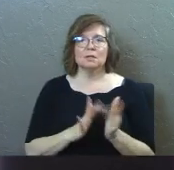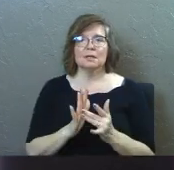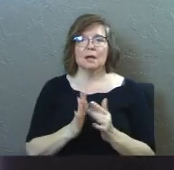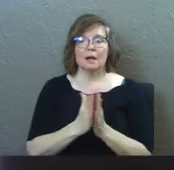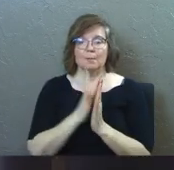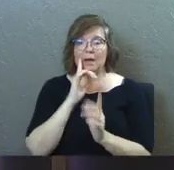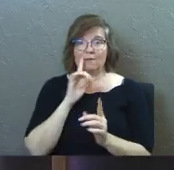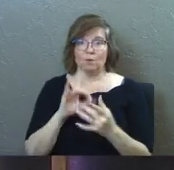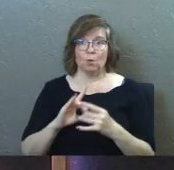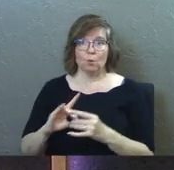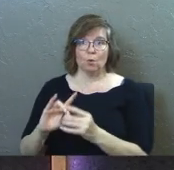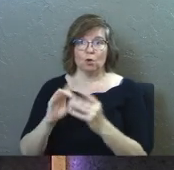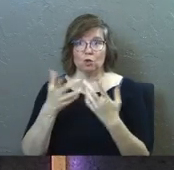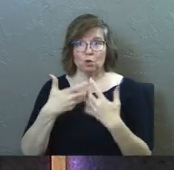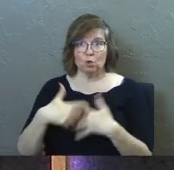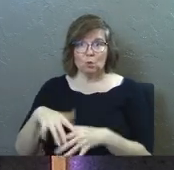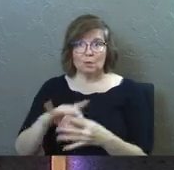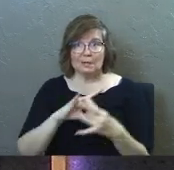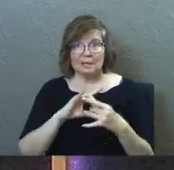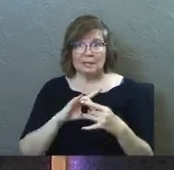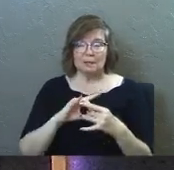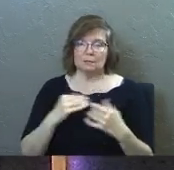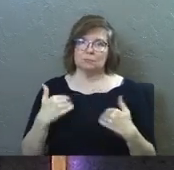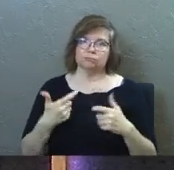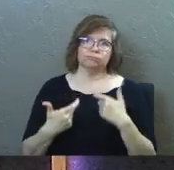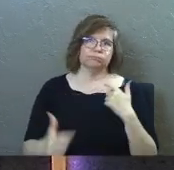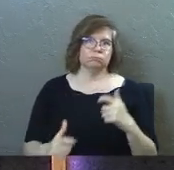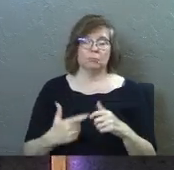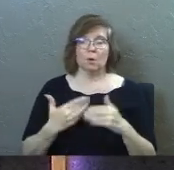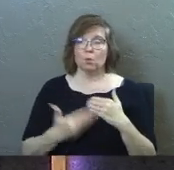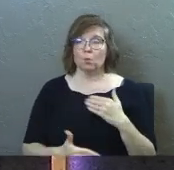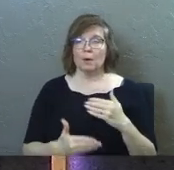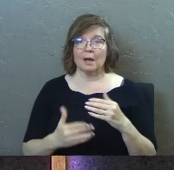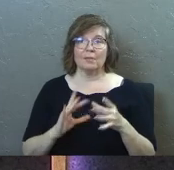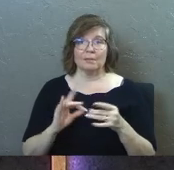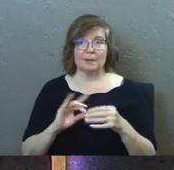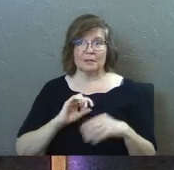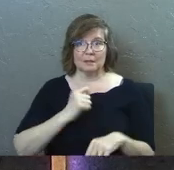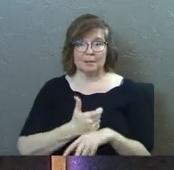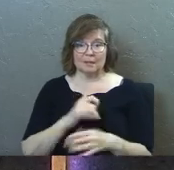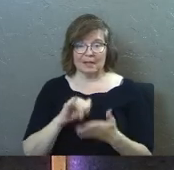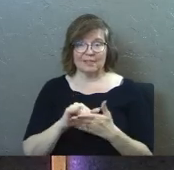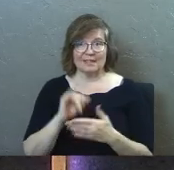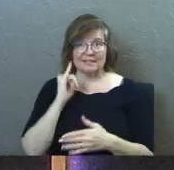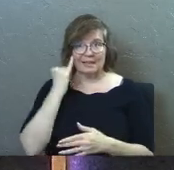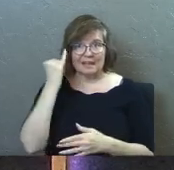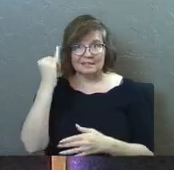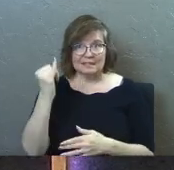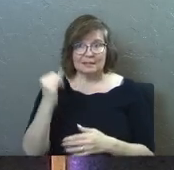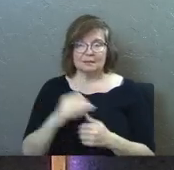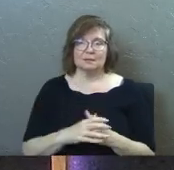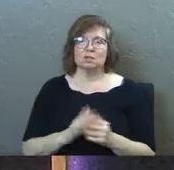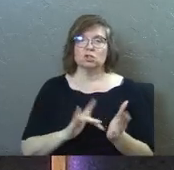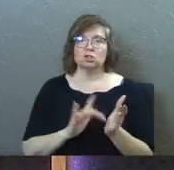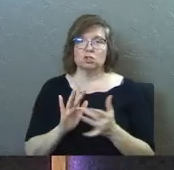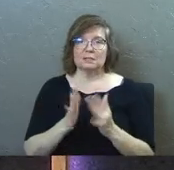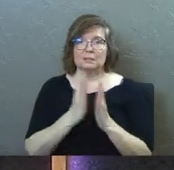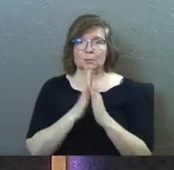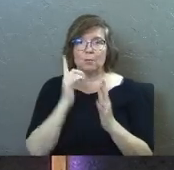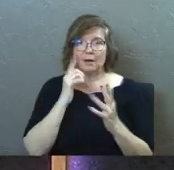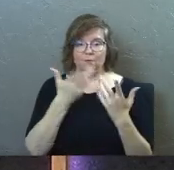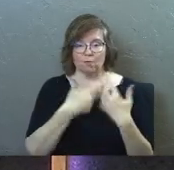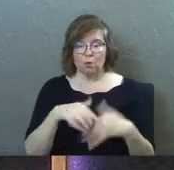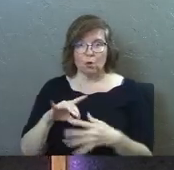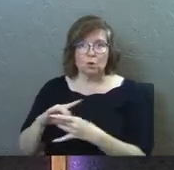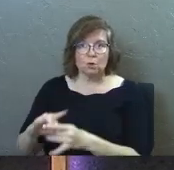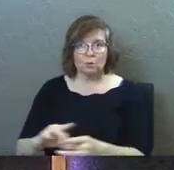Jesus prayed for unity. This is massive, and the whole rest of the message is going to be built on this idea. Jesus prayed for